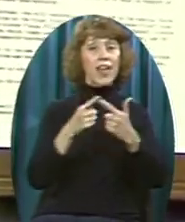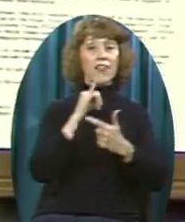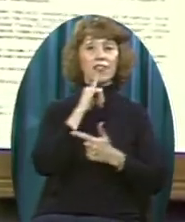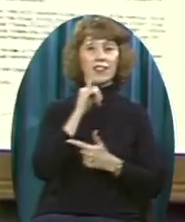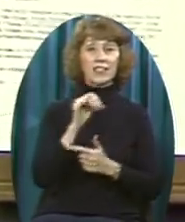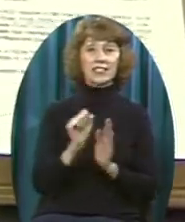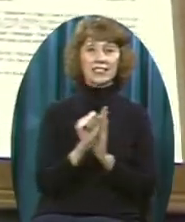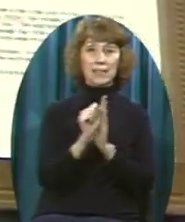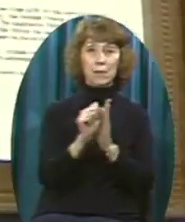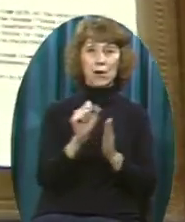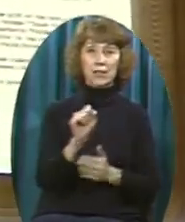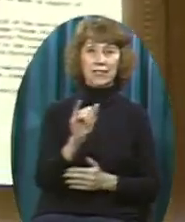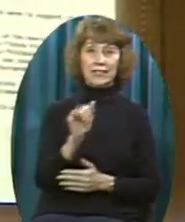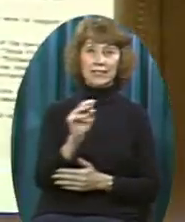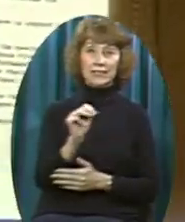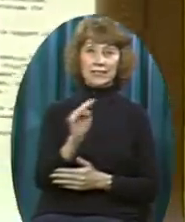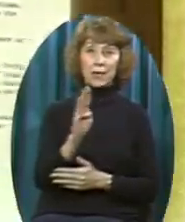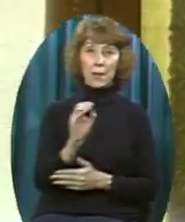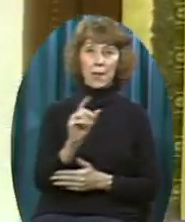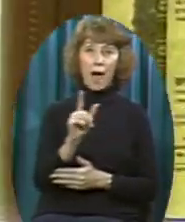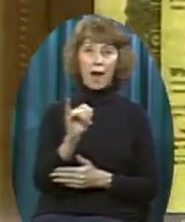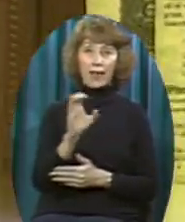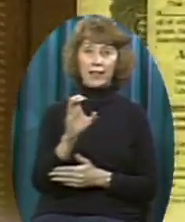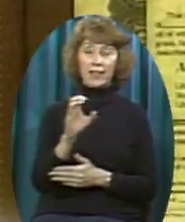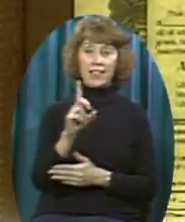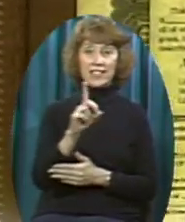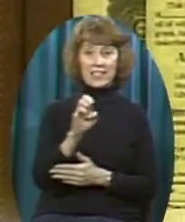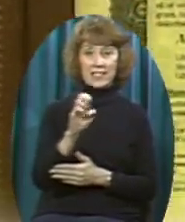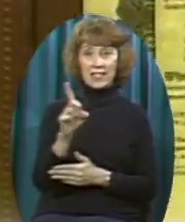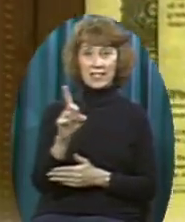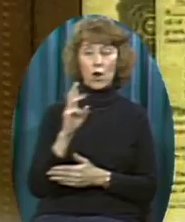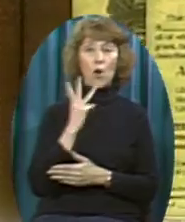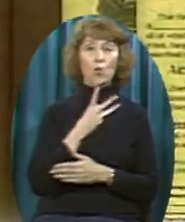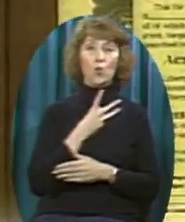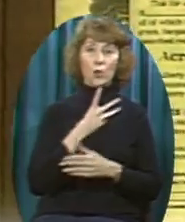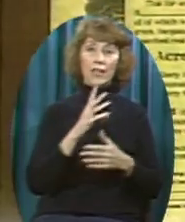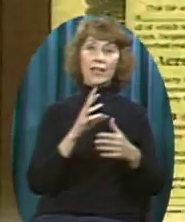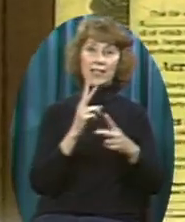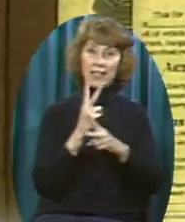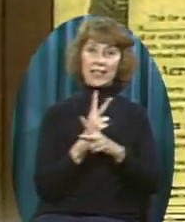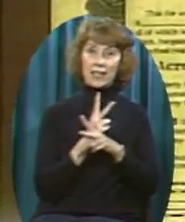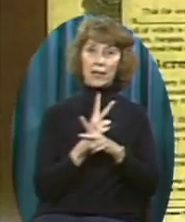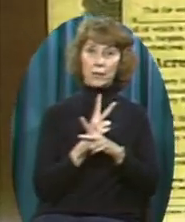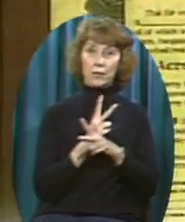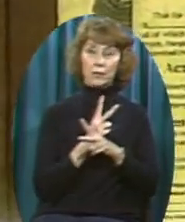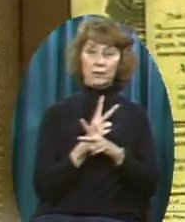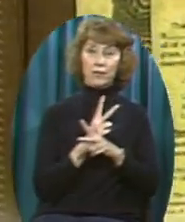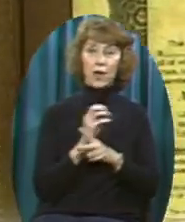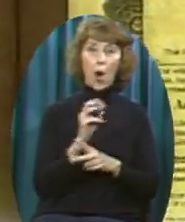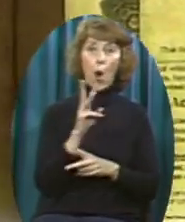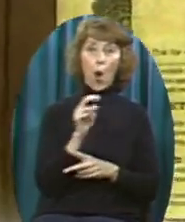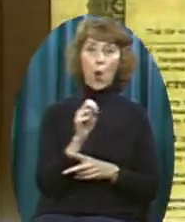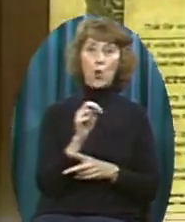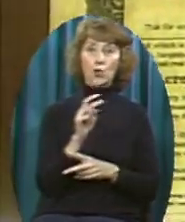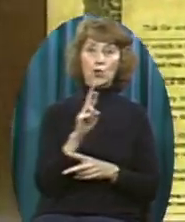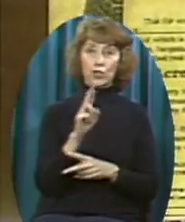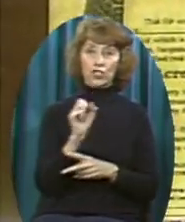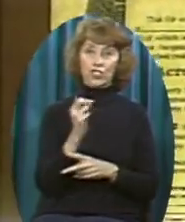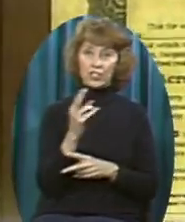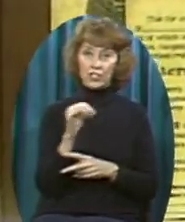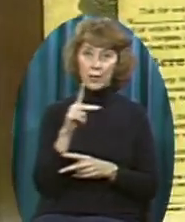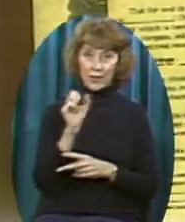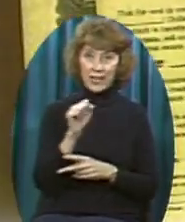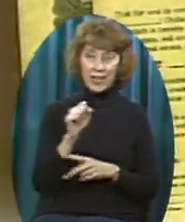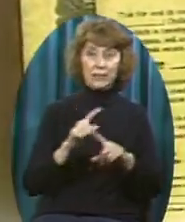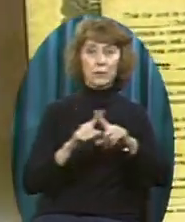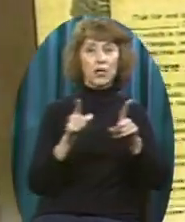deed. We retain legal ownership to the property, of course, because we've built on it and will be building on it. But in a symbolic spiritual way, you will have